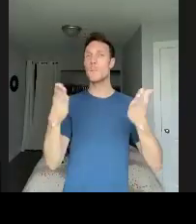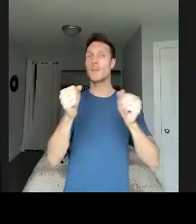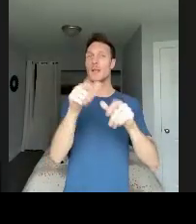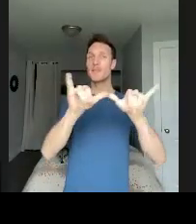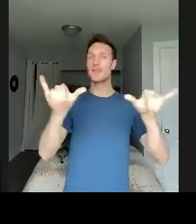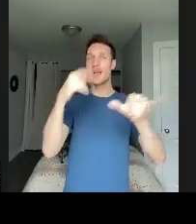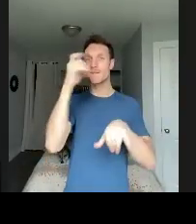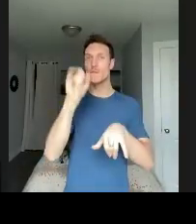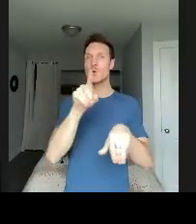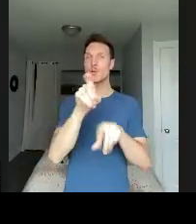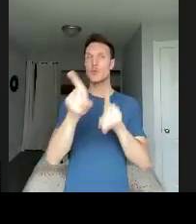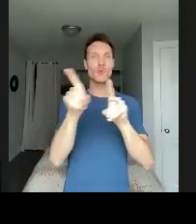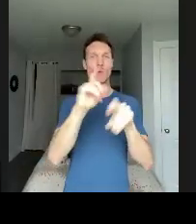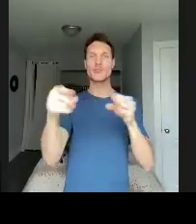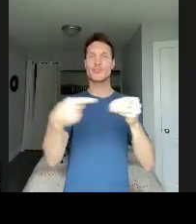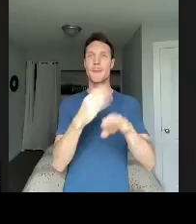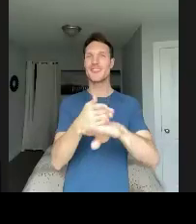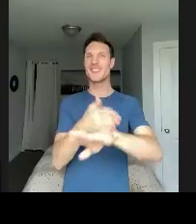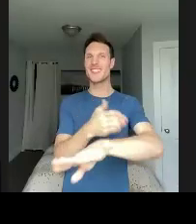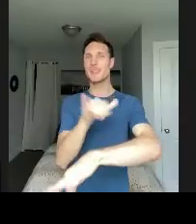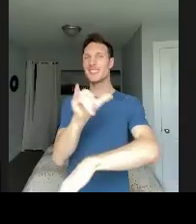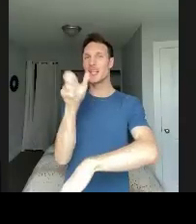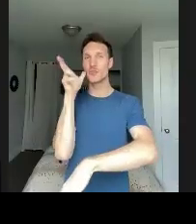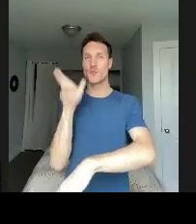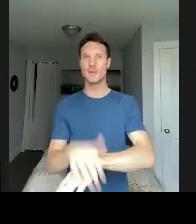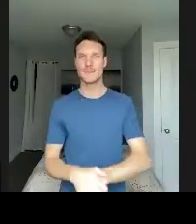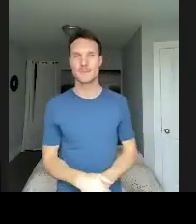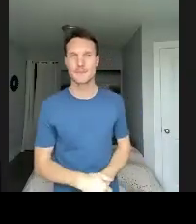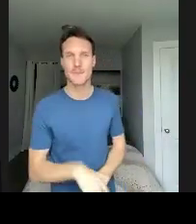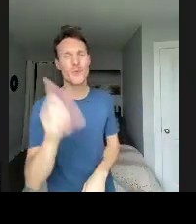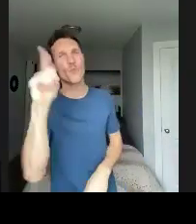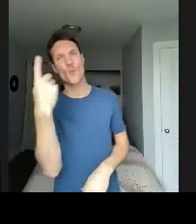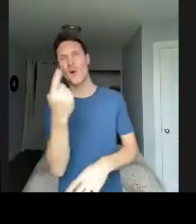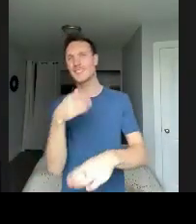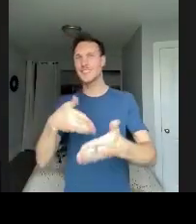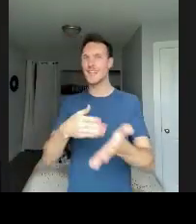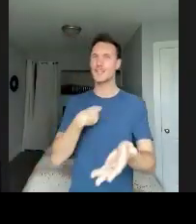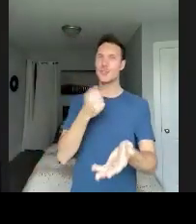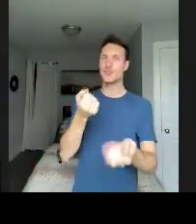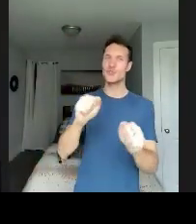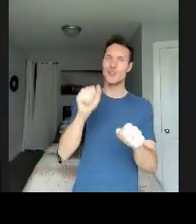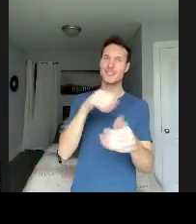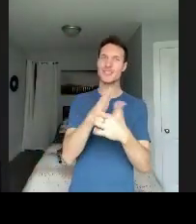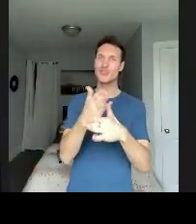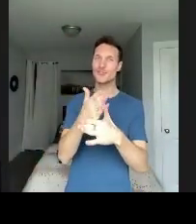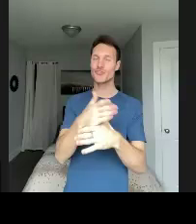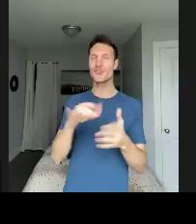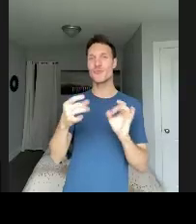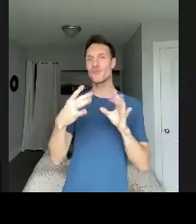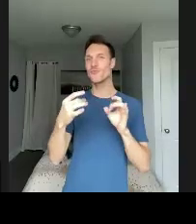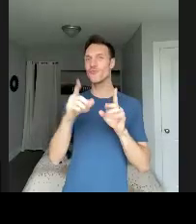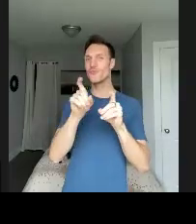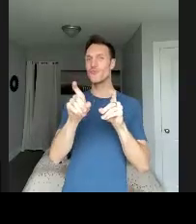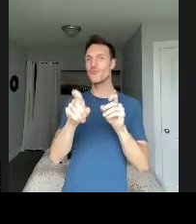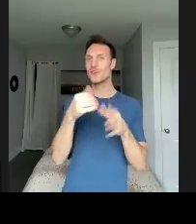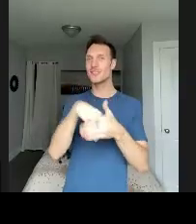updates that you've heard. And once again, you can share your questions in chat or out loud. If you'd prefer to ask your